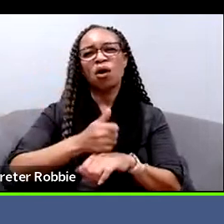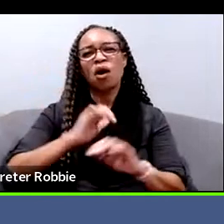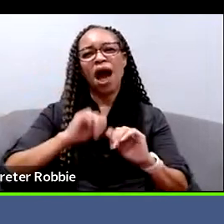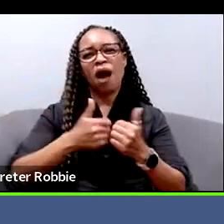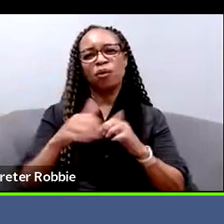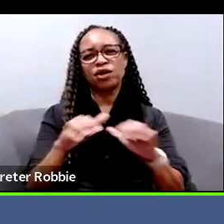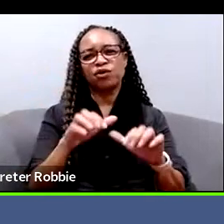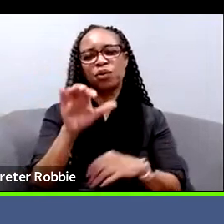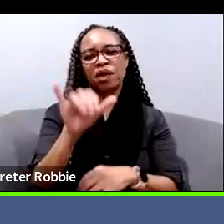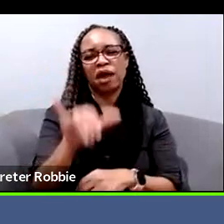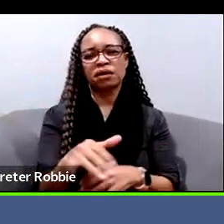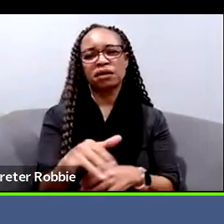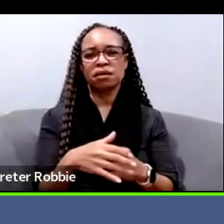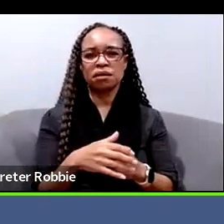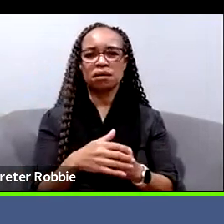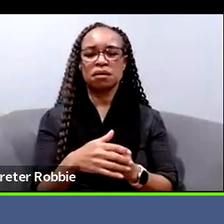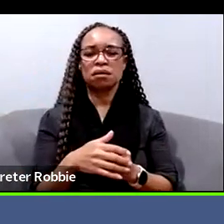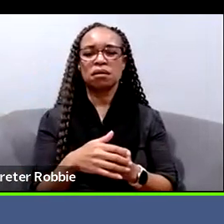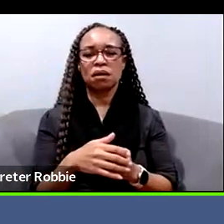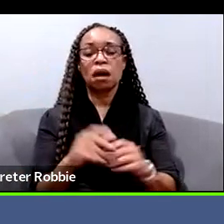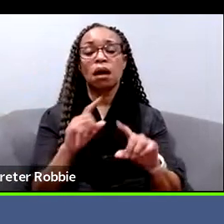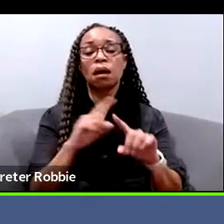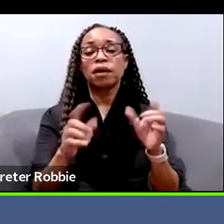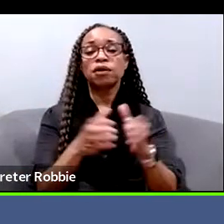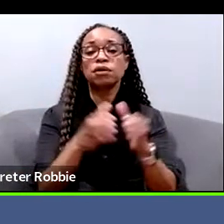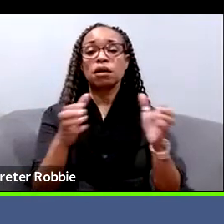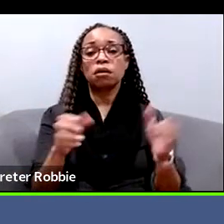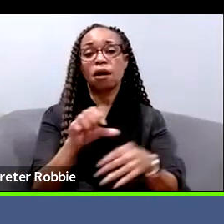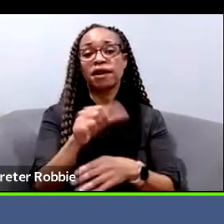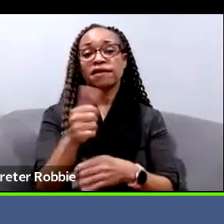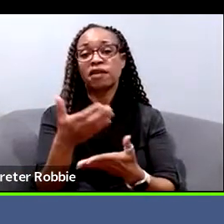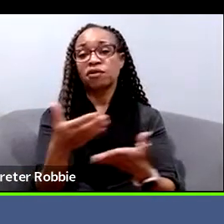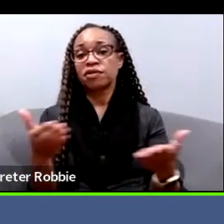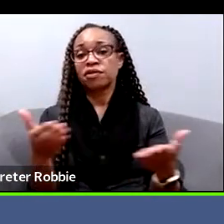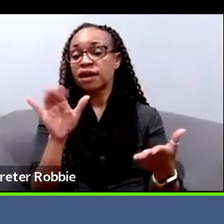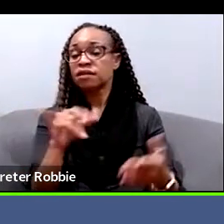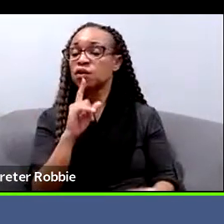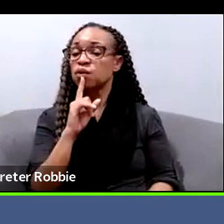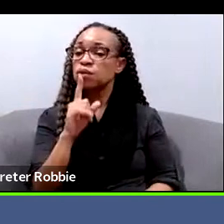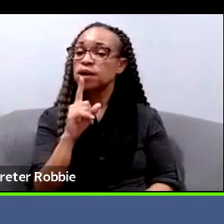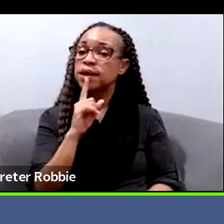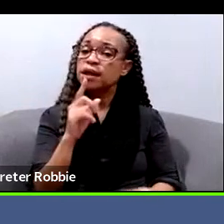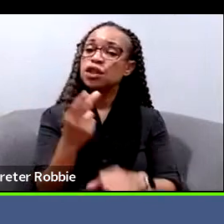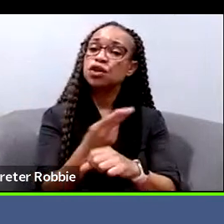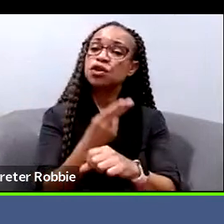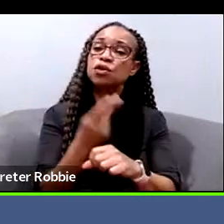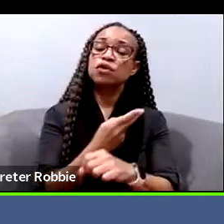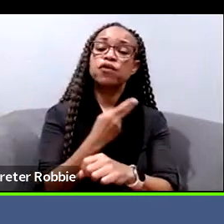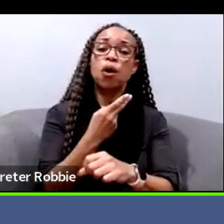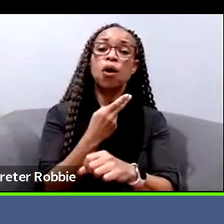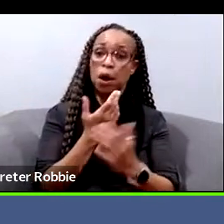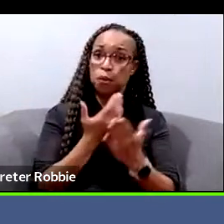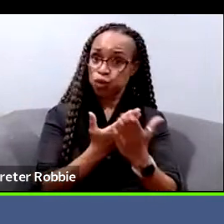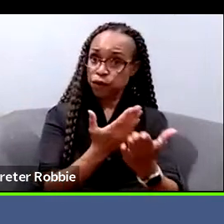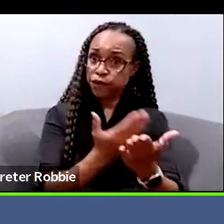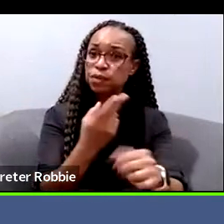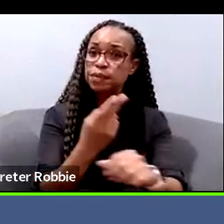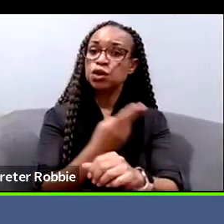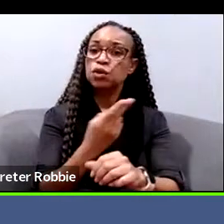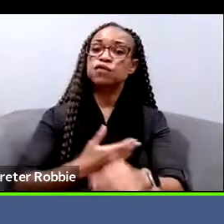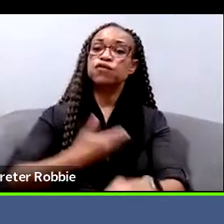that. But there's a lot of other things that are really useful for COVID, and that have proven to be useful over time,